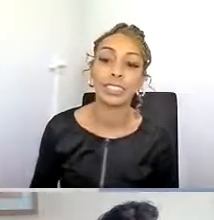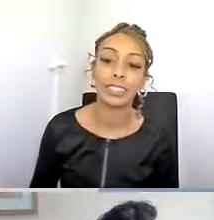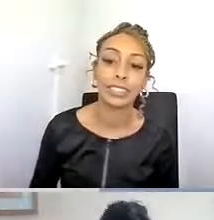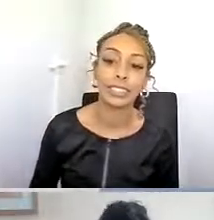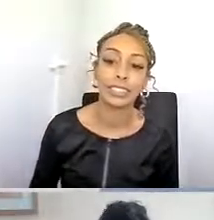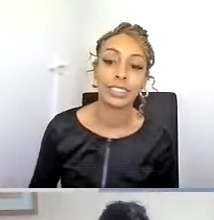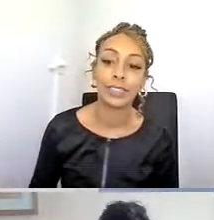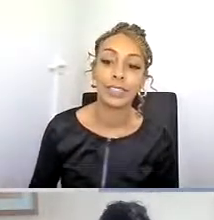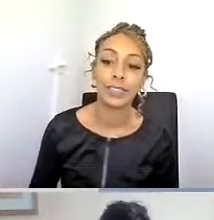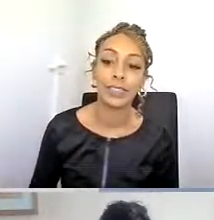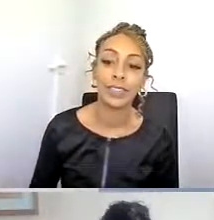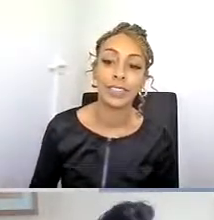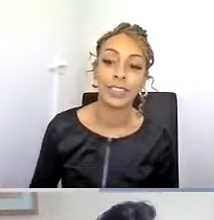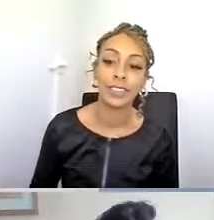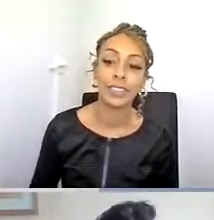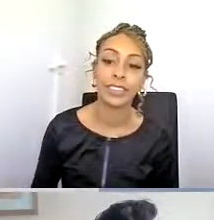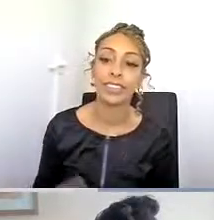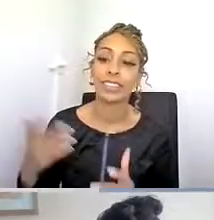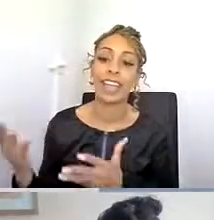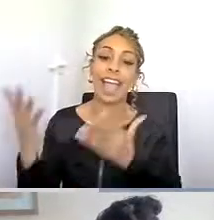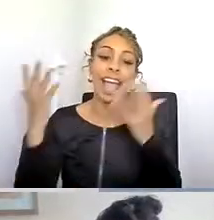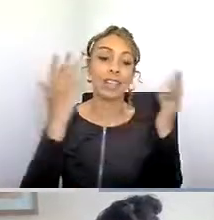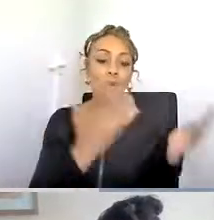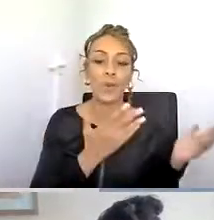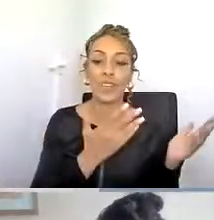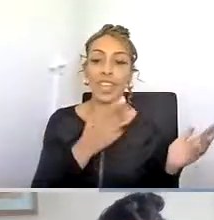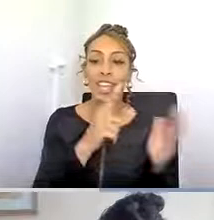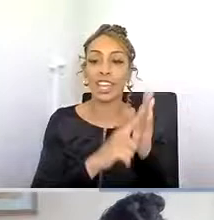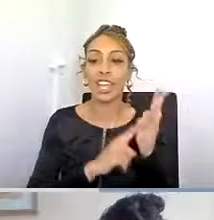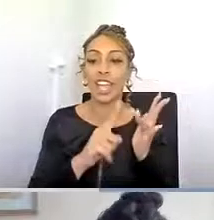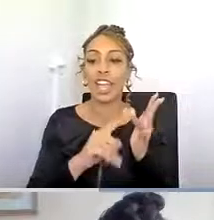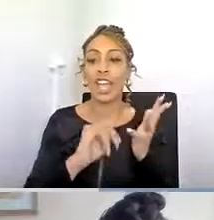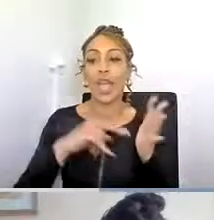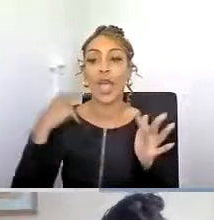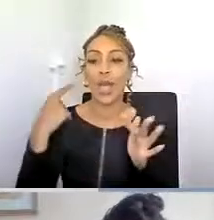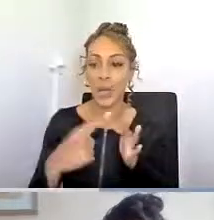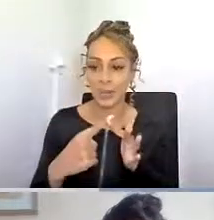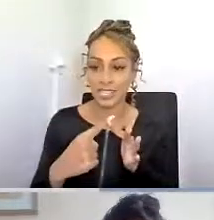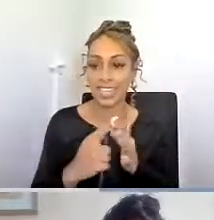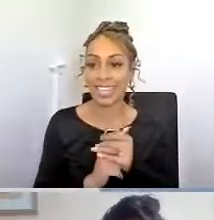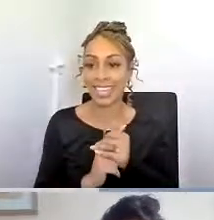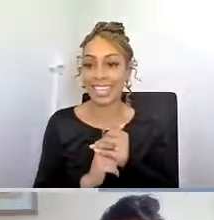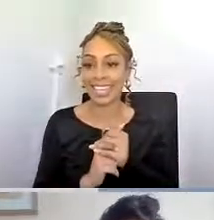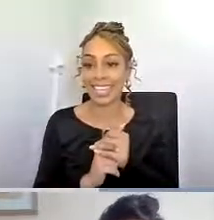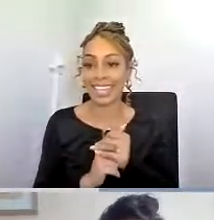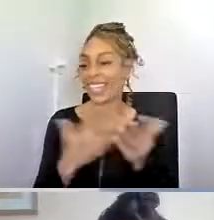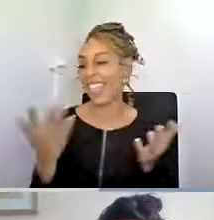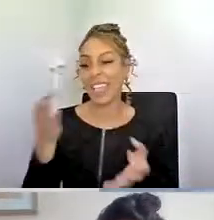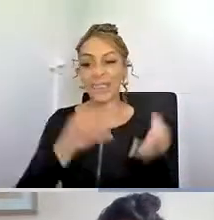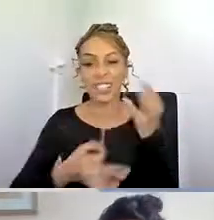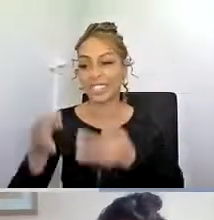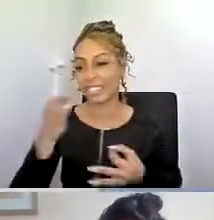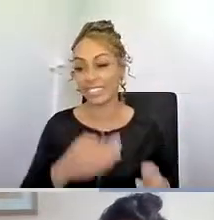time, so I wanted to hand over to Josie at this moment, and then I can take any